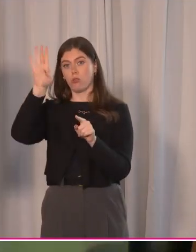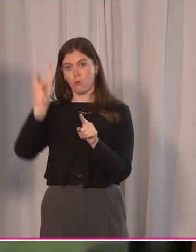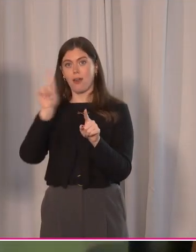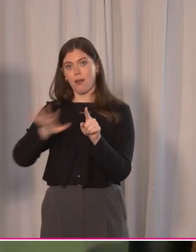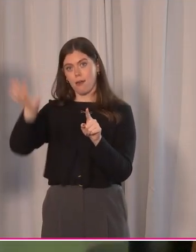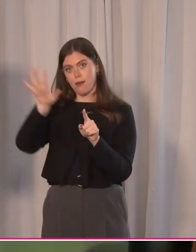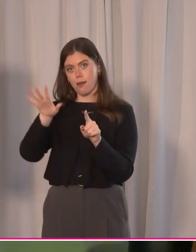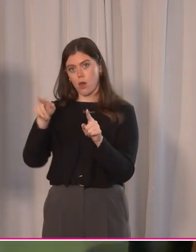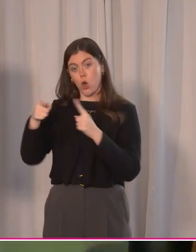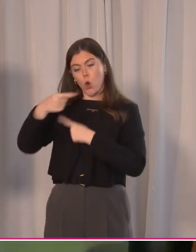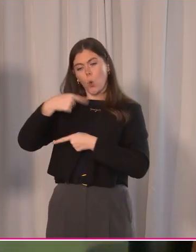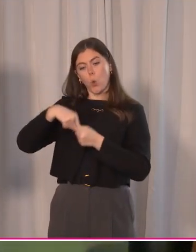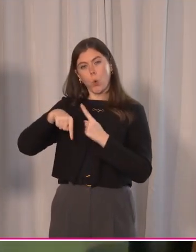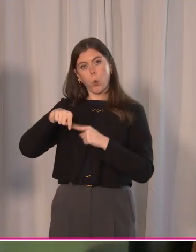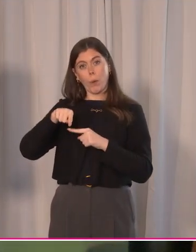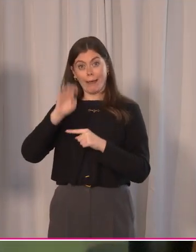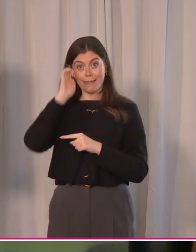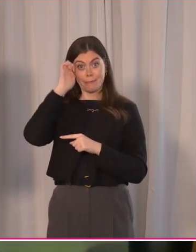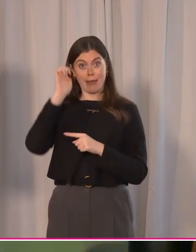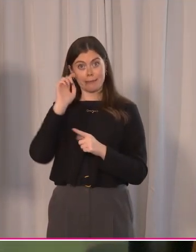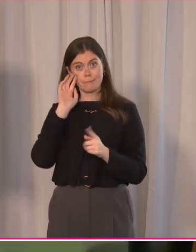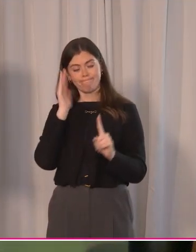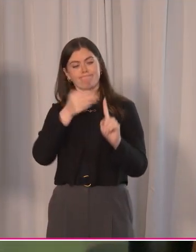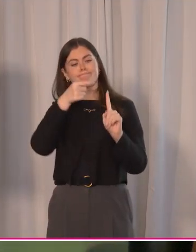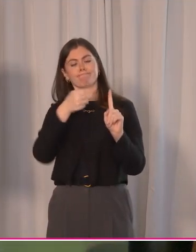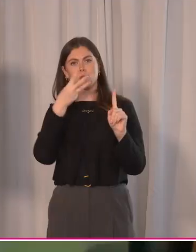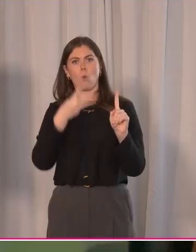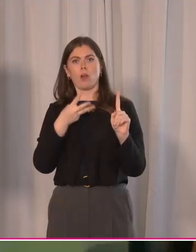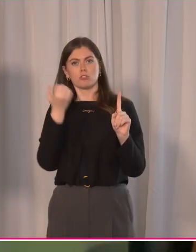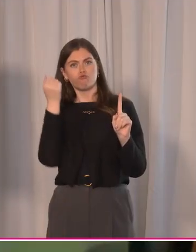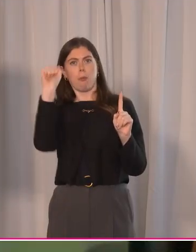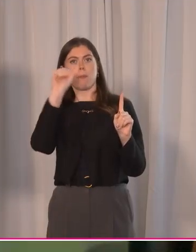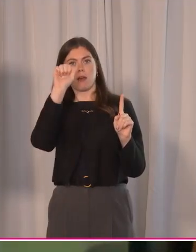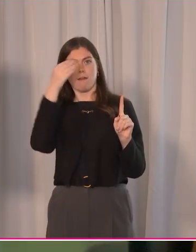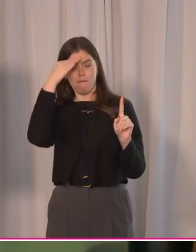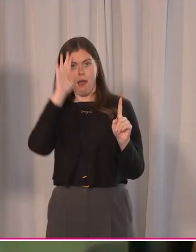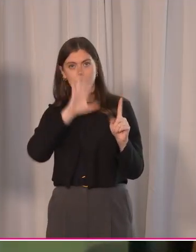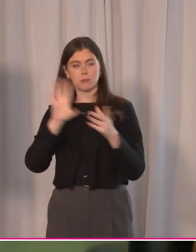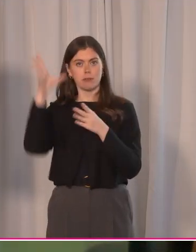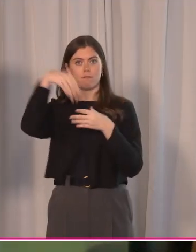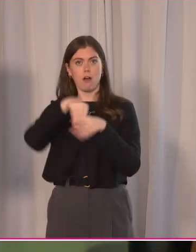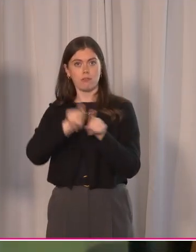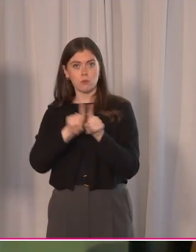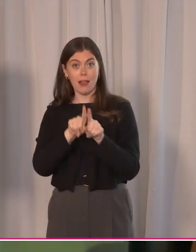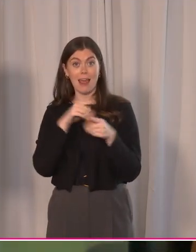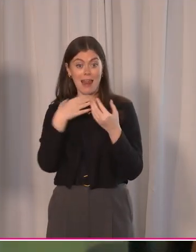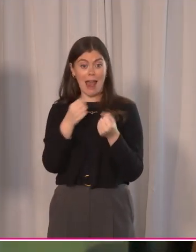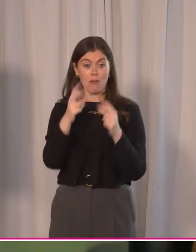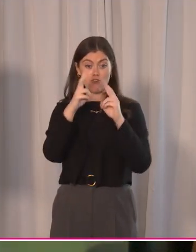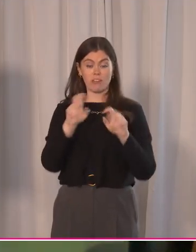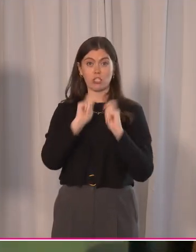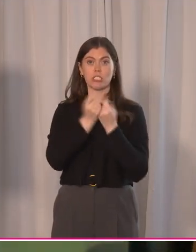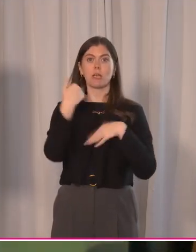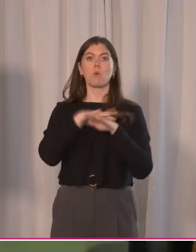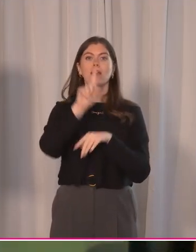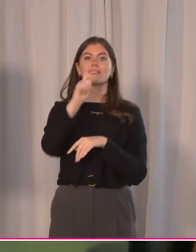intention to have the Republic as part of that, and we have researchers from Trinity College Dublin as a part of the research team, but I think that's going to